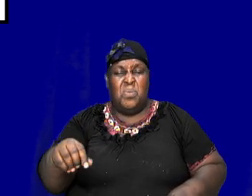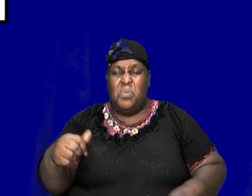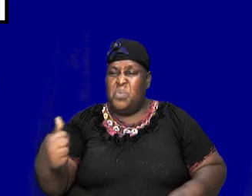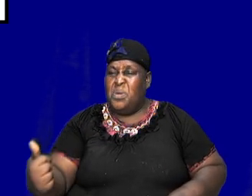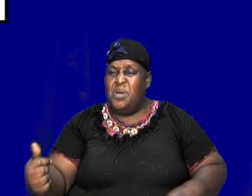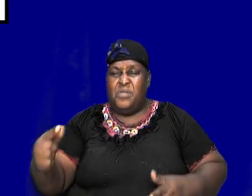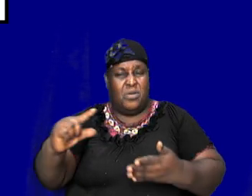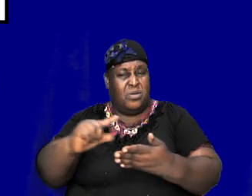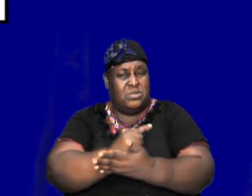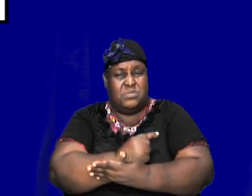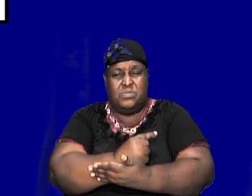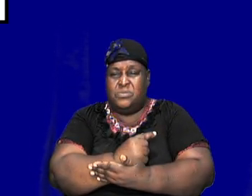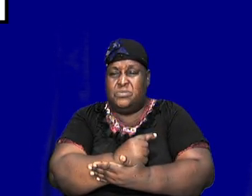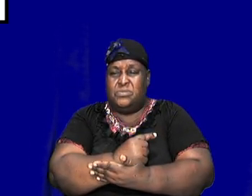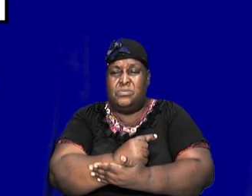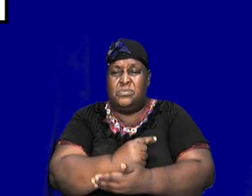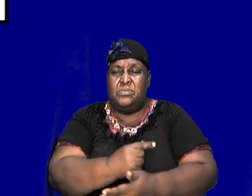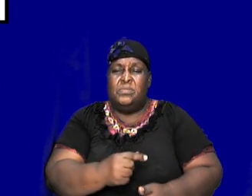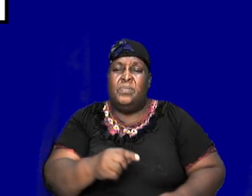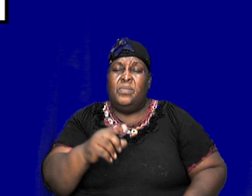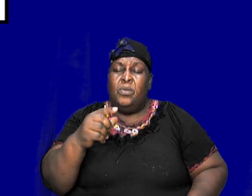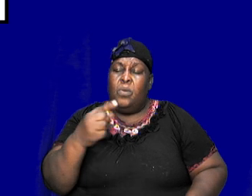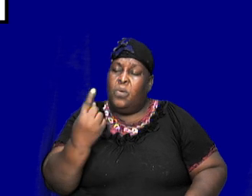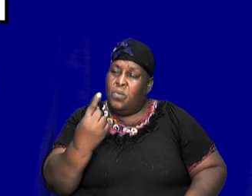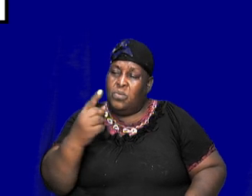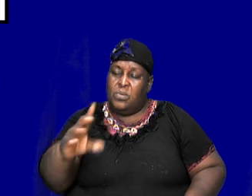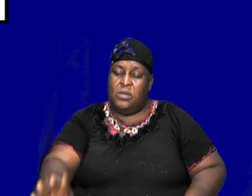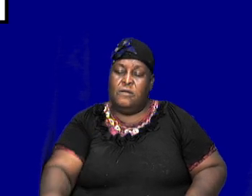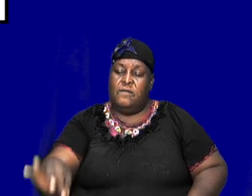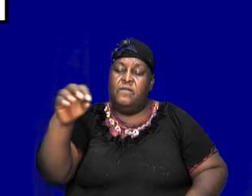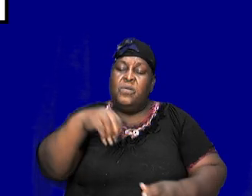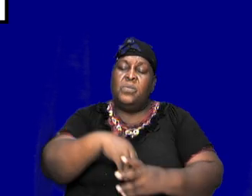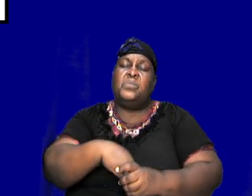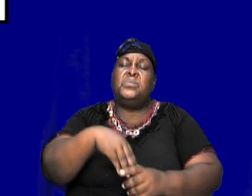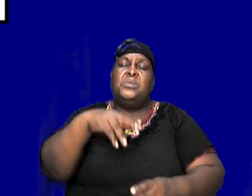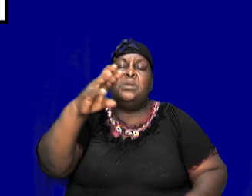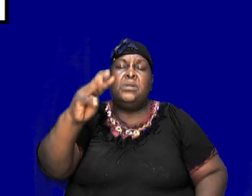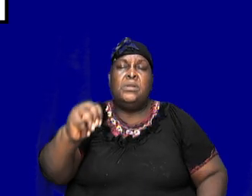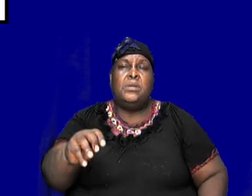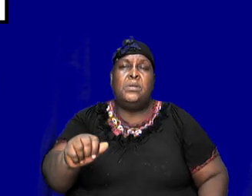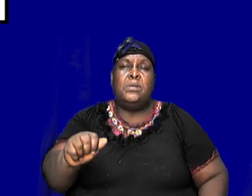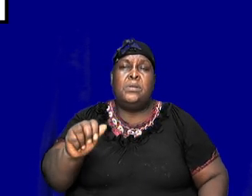other gospel. You know, this is found in Mark only.